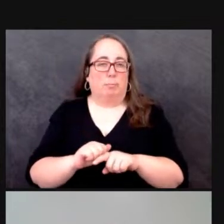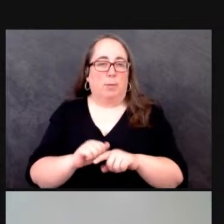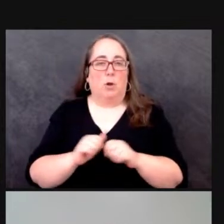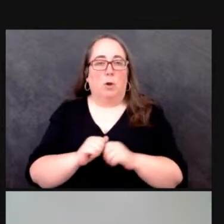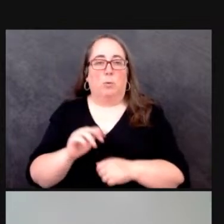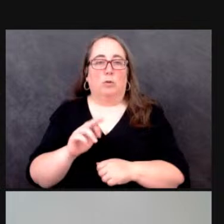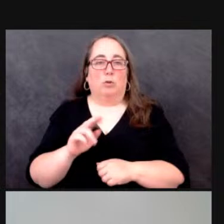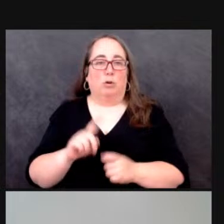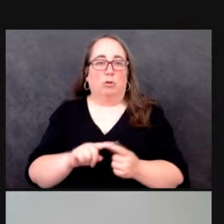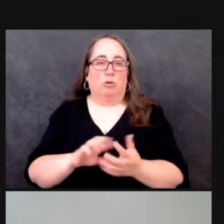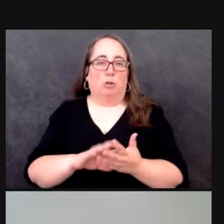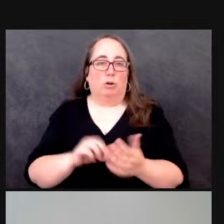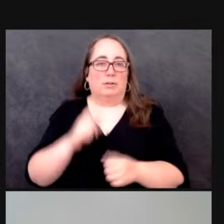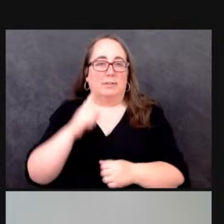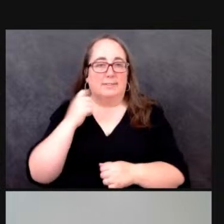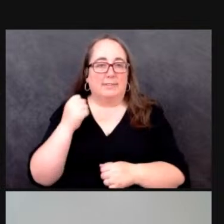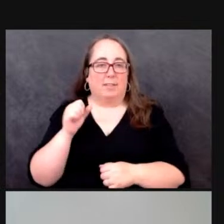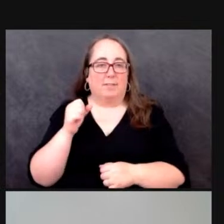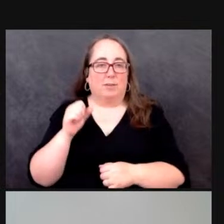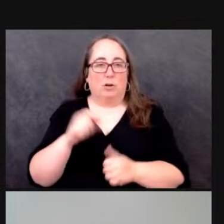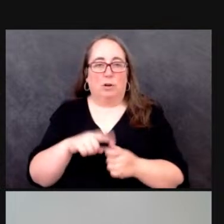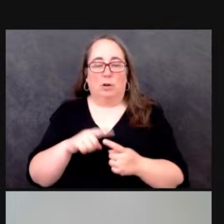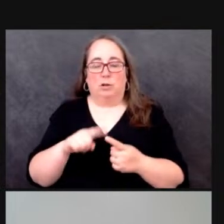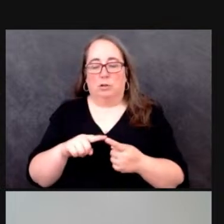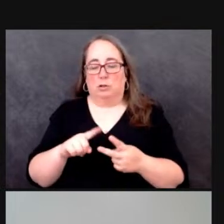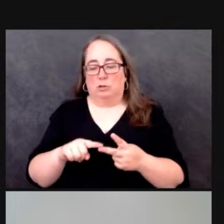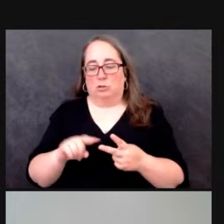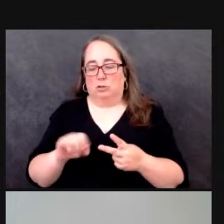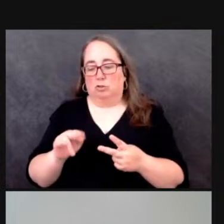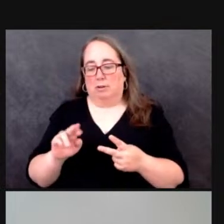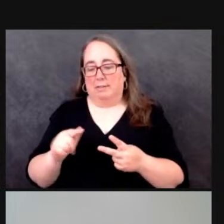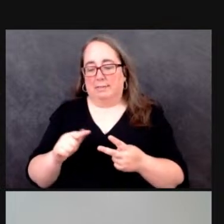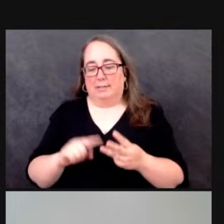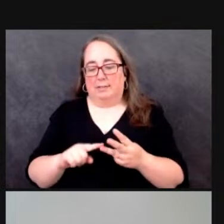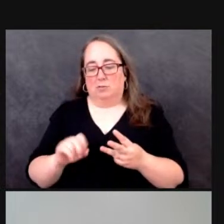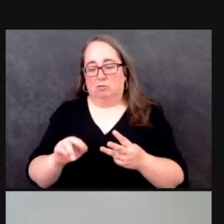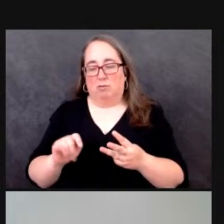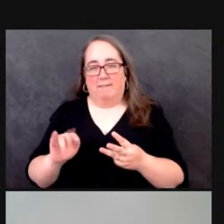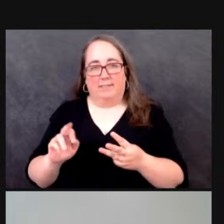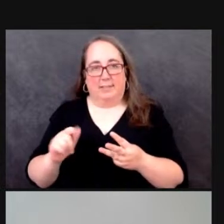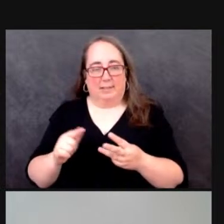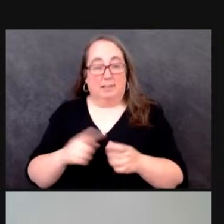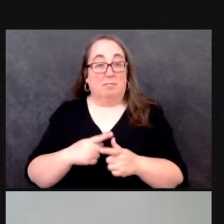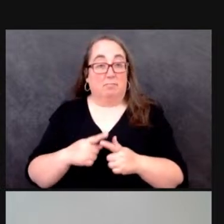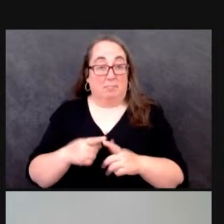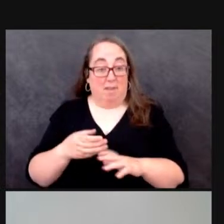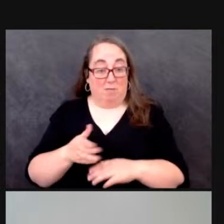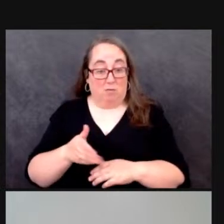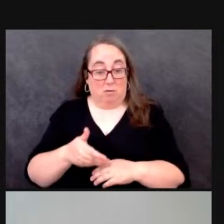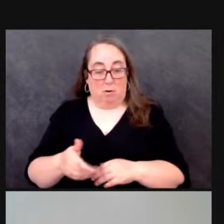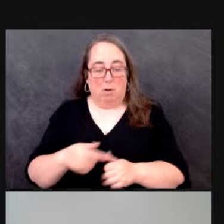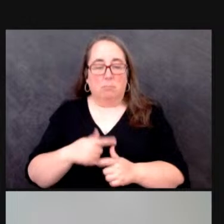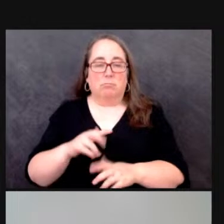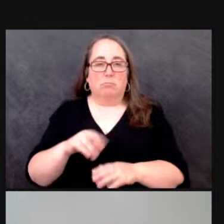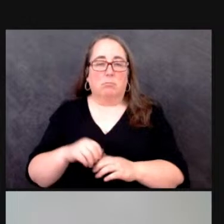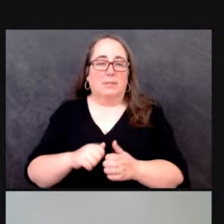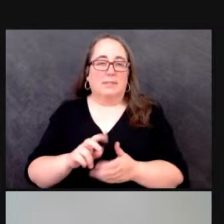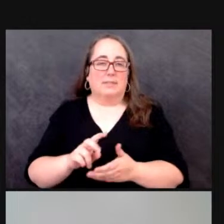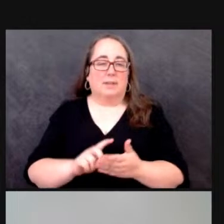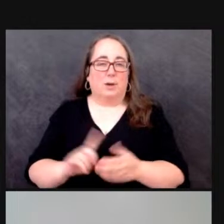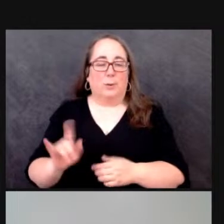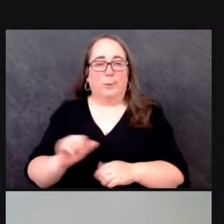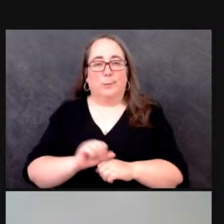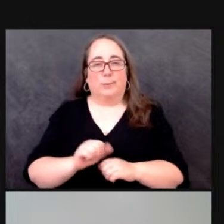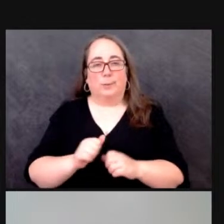Kirk to learn silver, chasing, and drafting. Once at Kirk, he also became involved in the design department, working